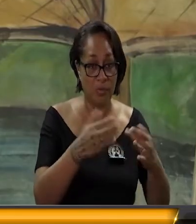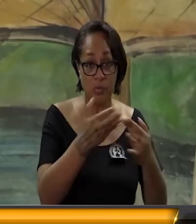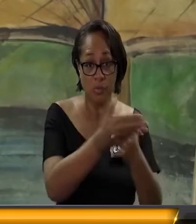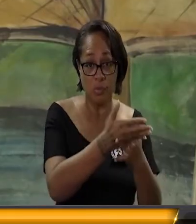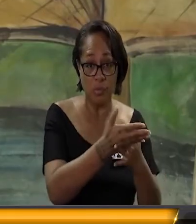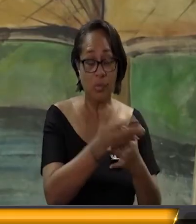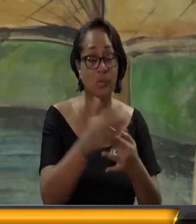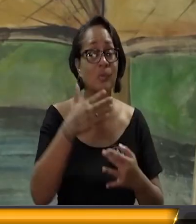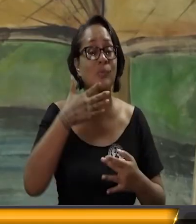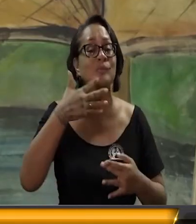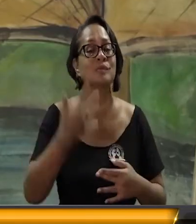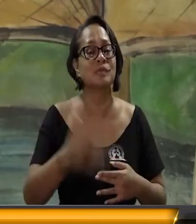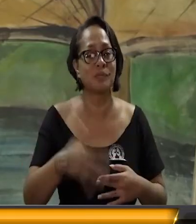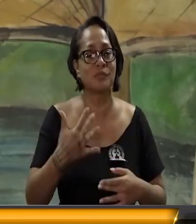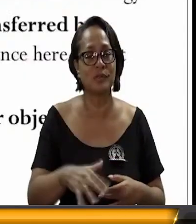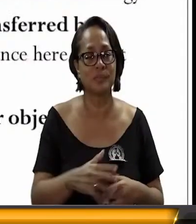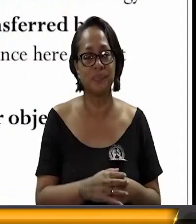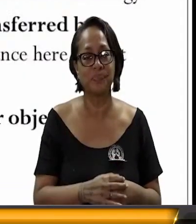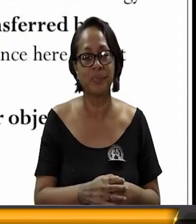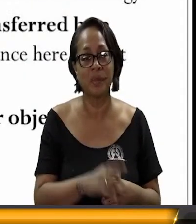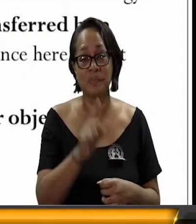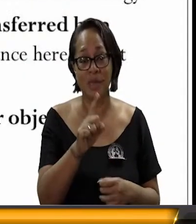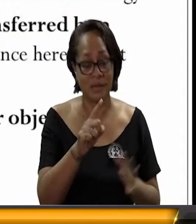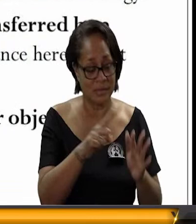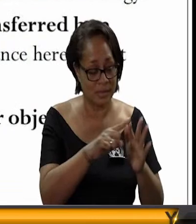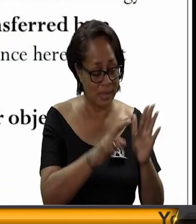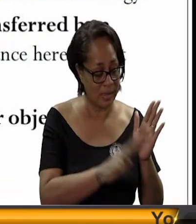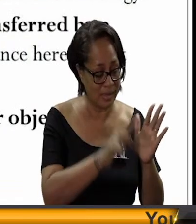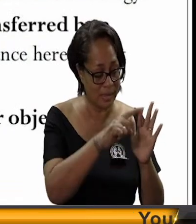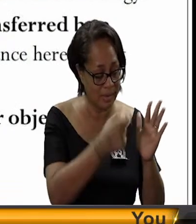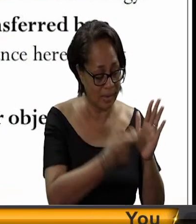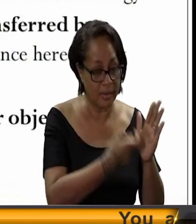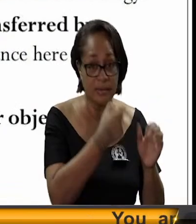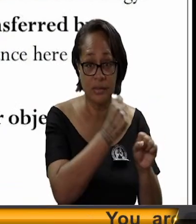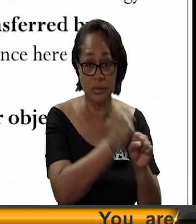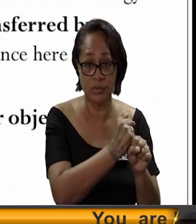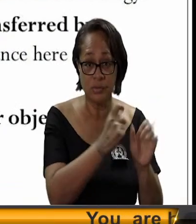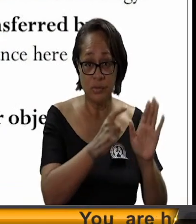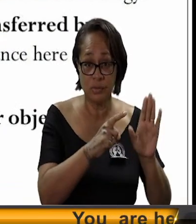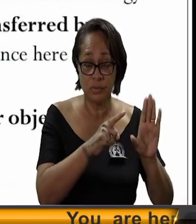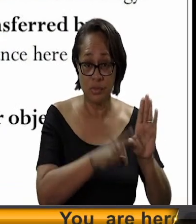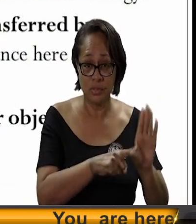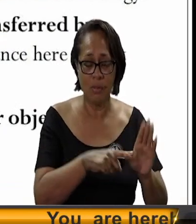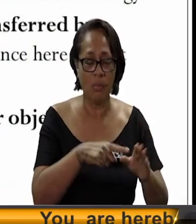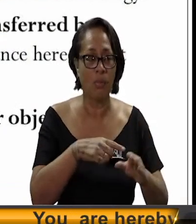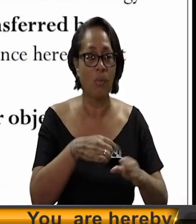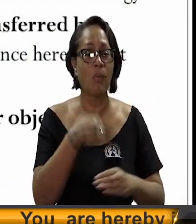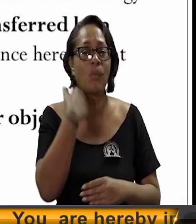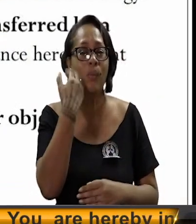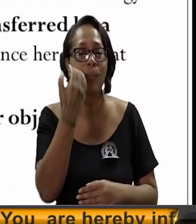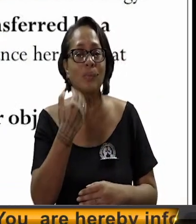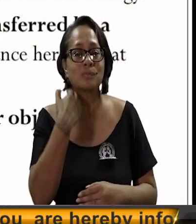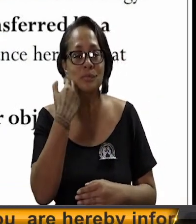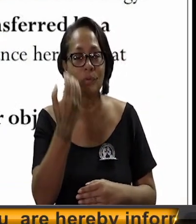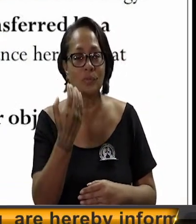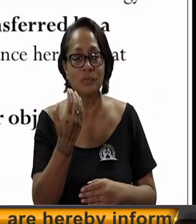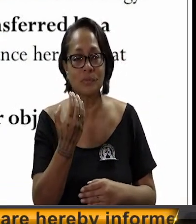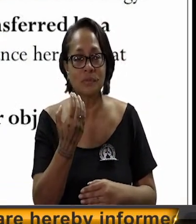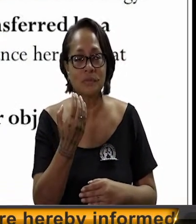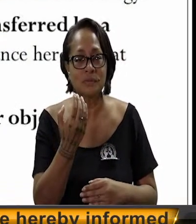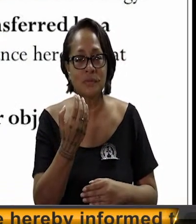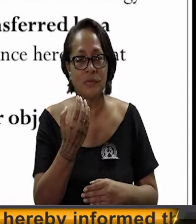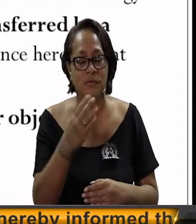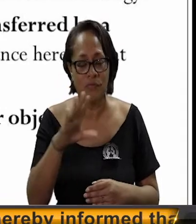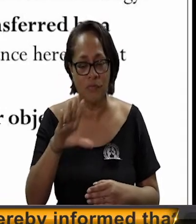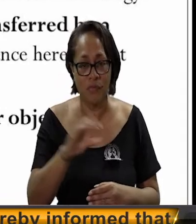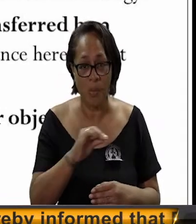between heat and temperature later. Heat energy always flows from a warmer object